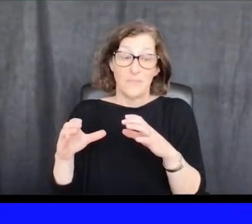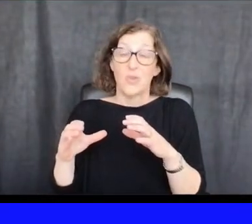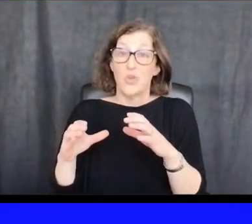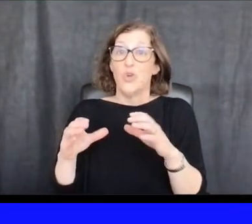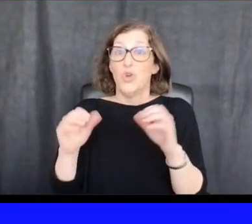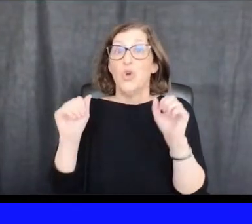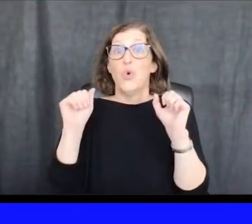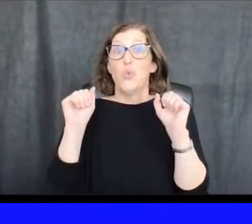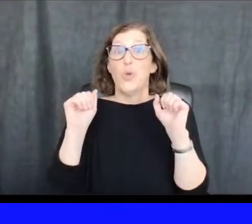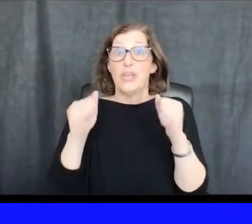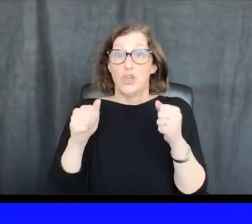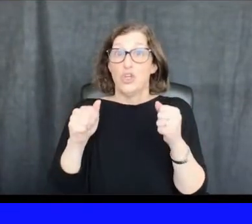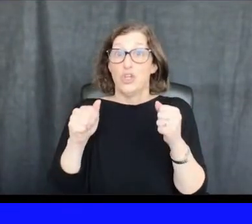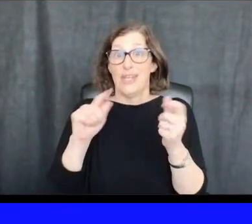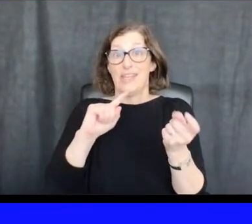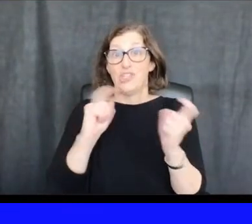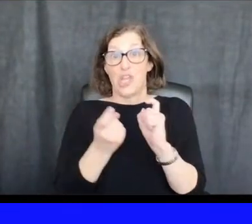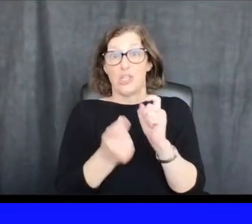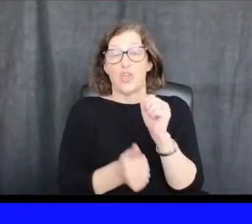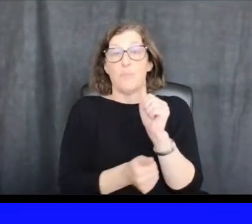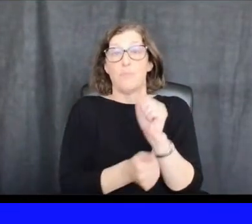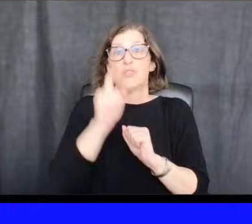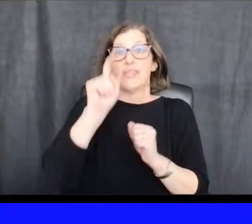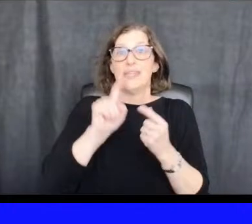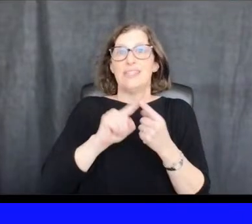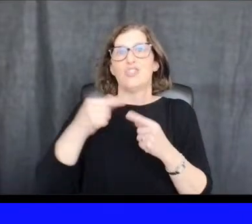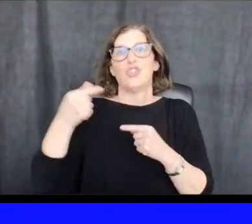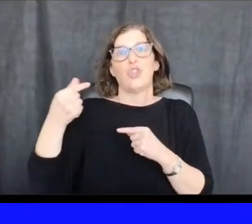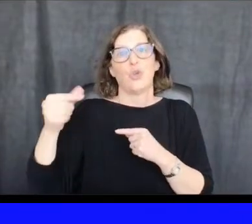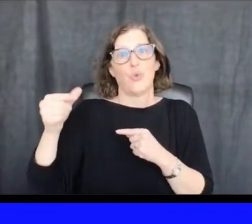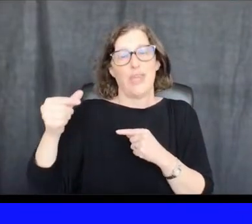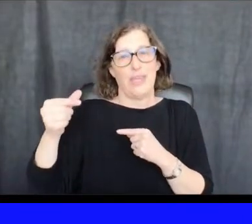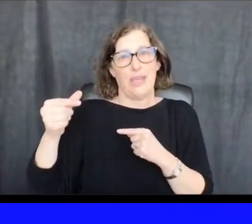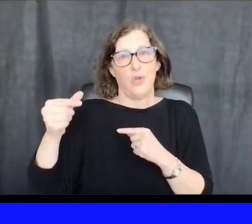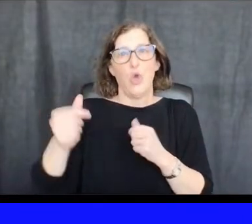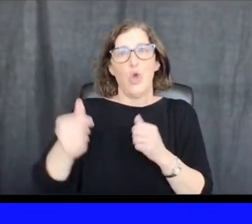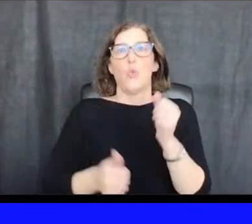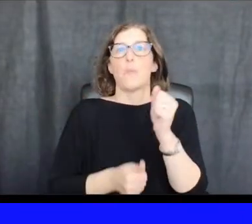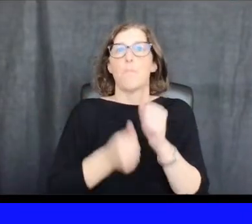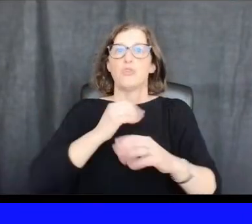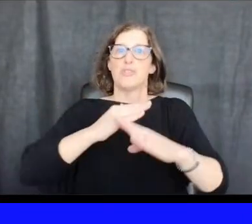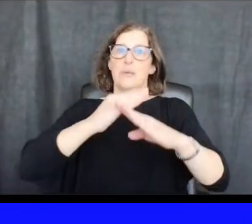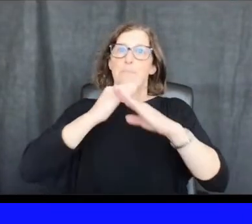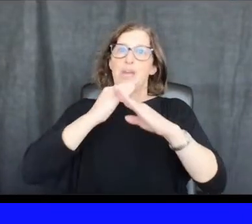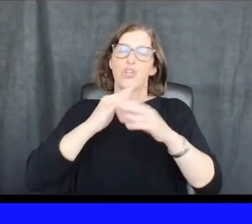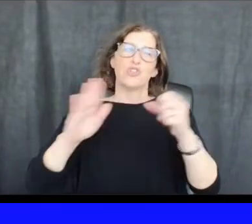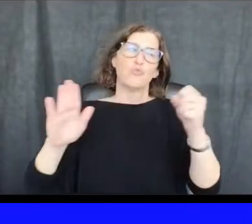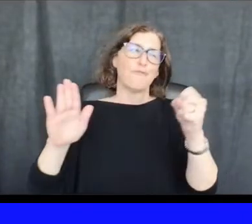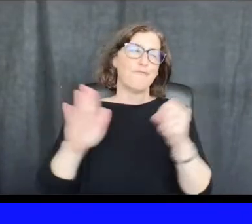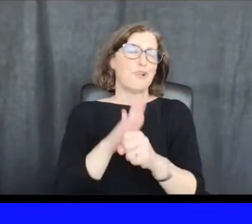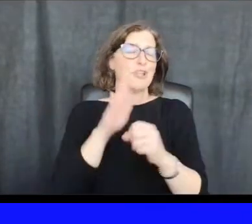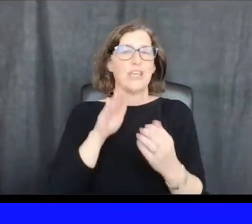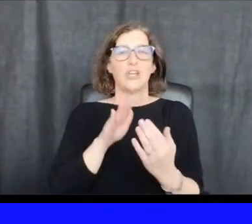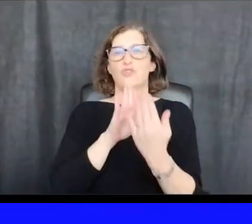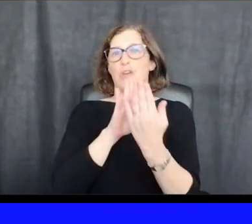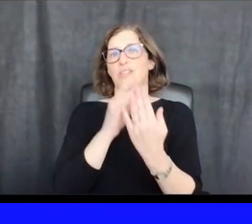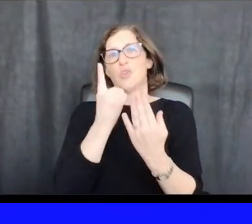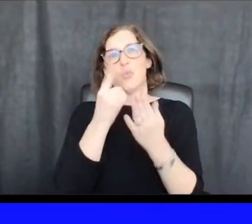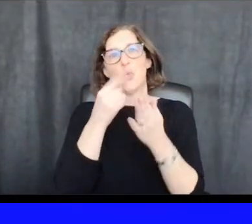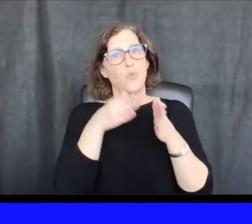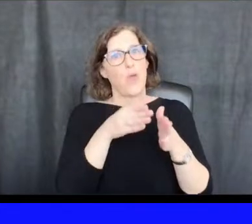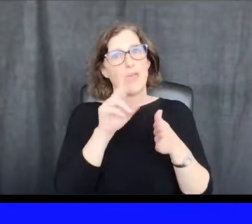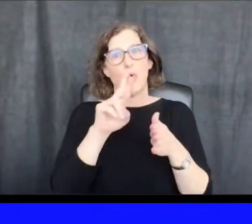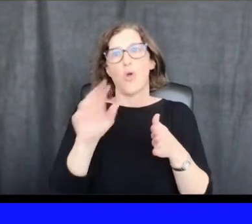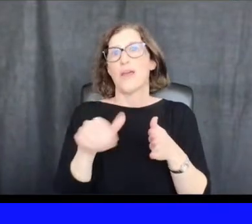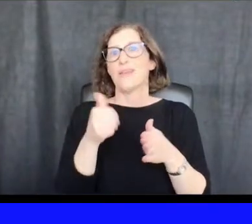needs. The transportation is still yellow just because we just in recent weeks unveiled kind of what our